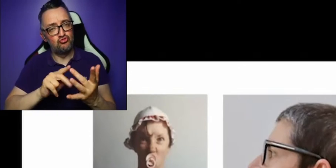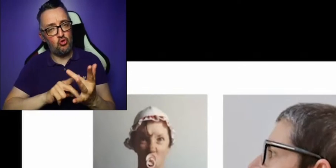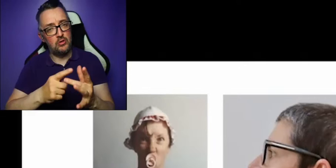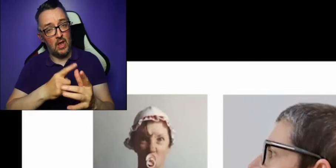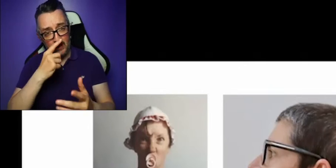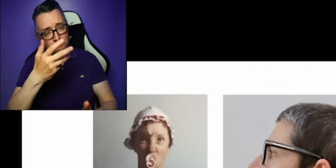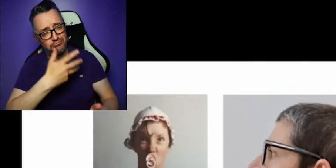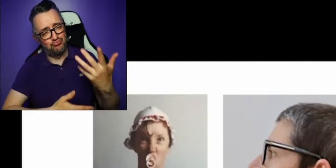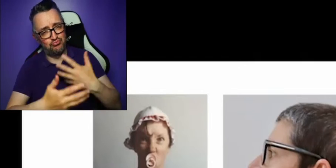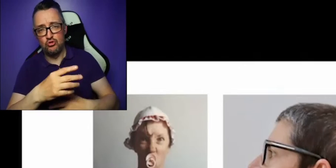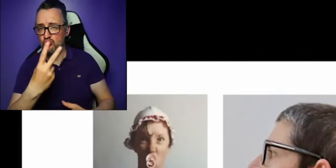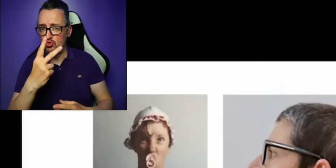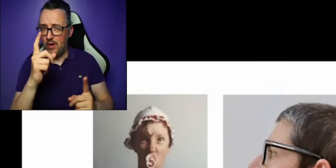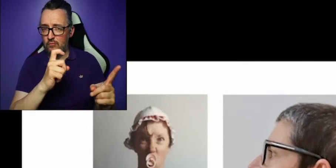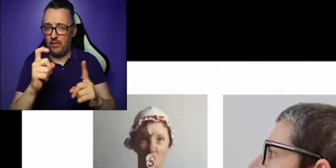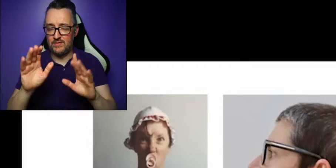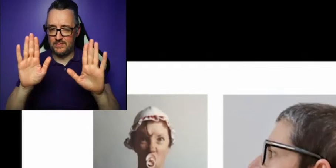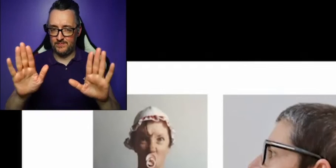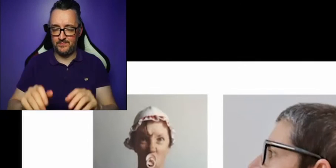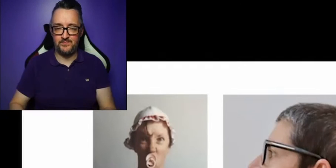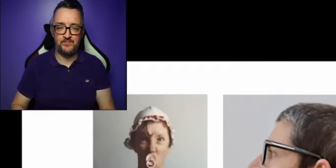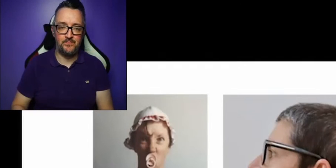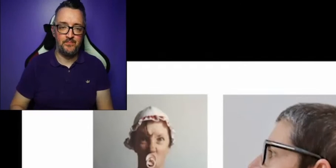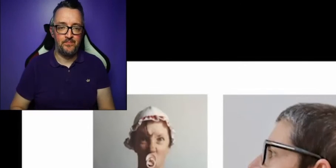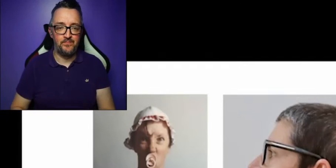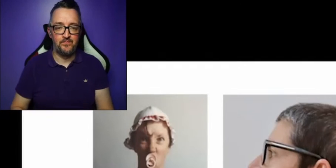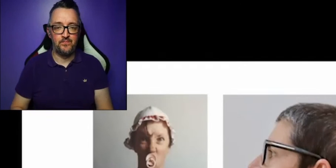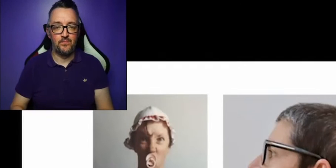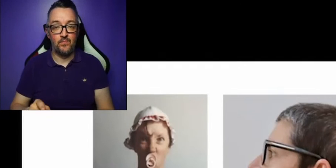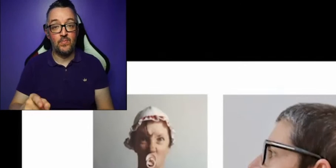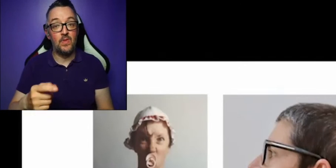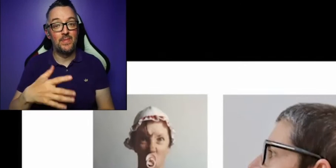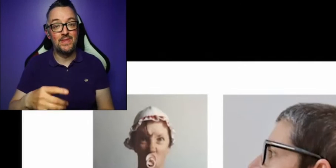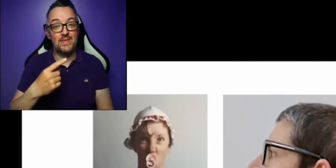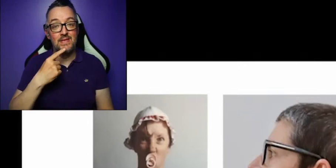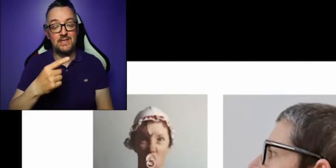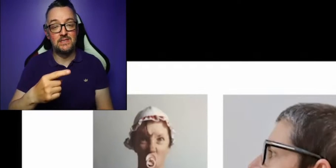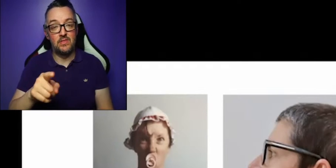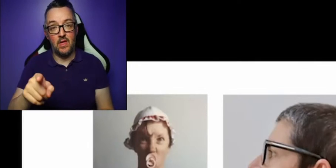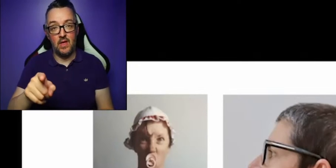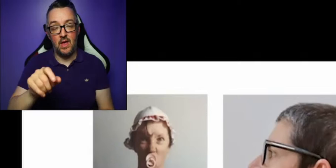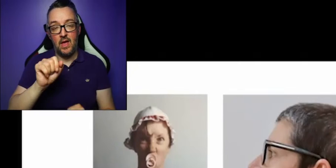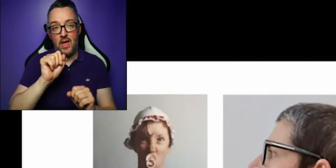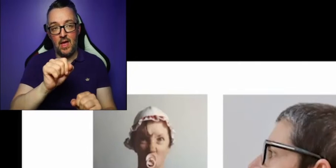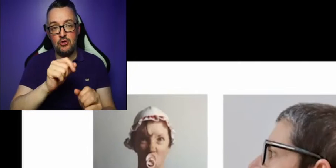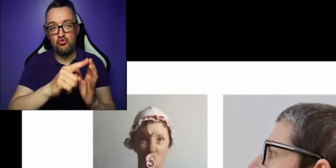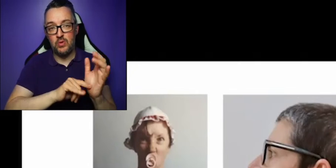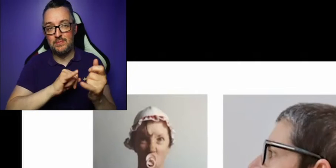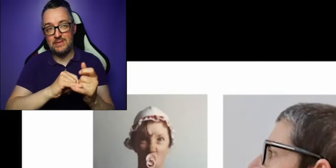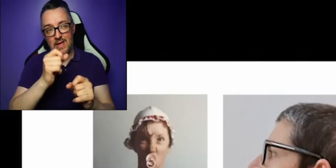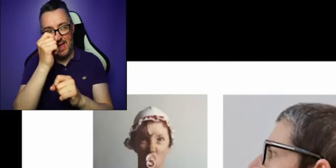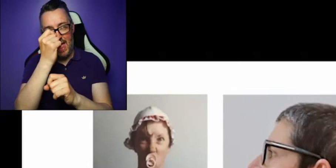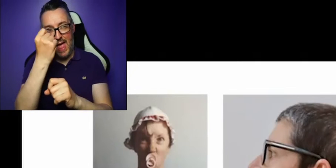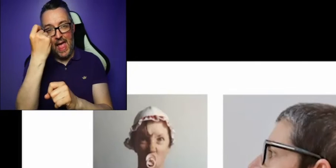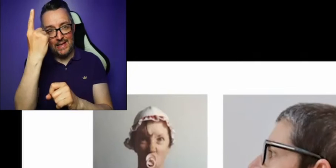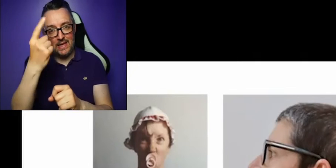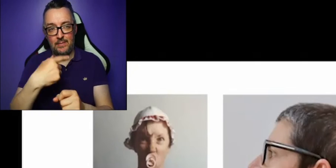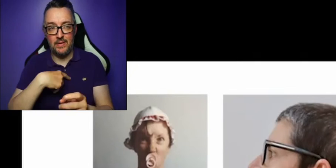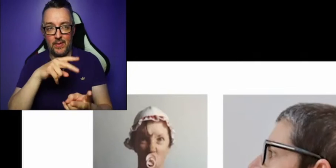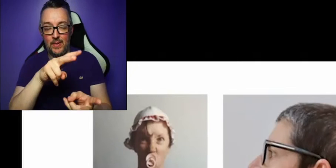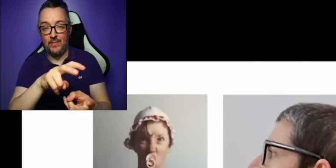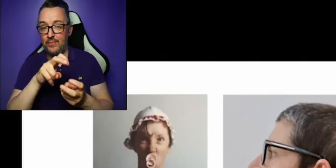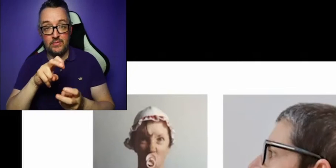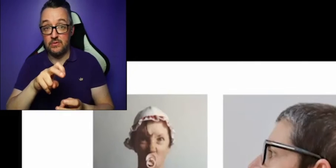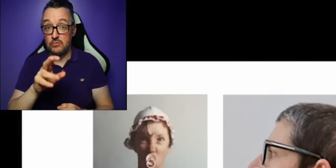images. Well, you say there that I took the inspiration from Joe Spence for this image,